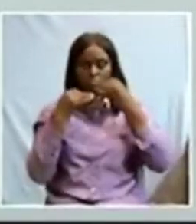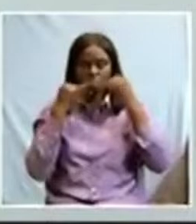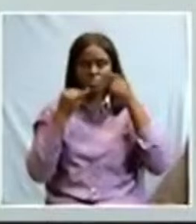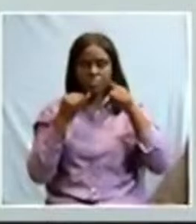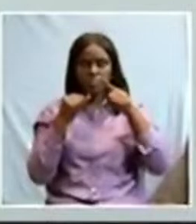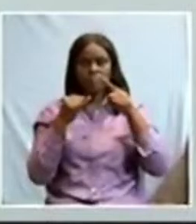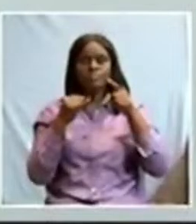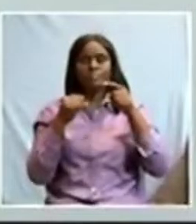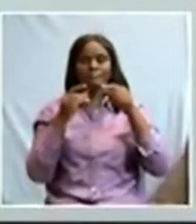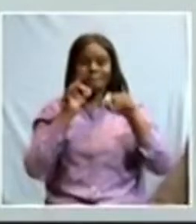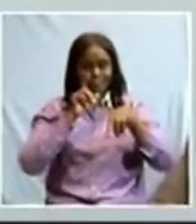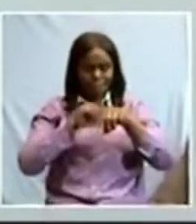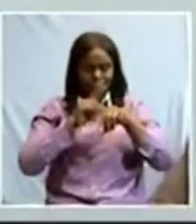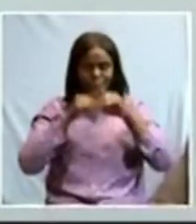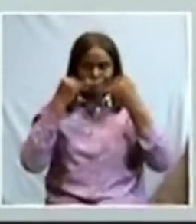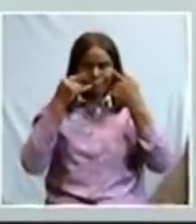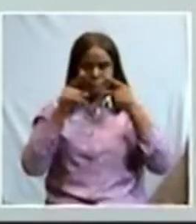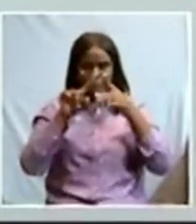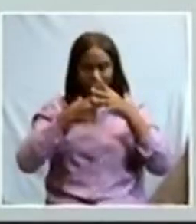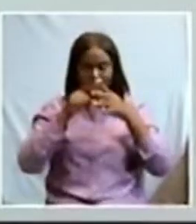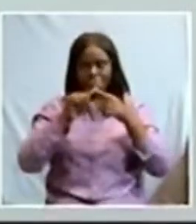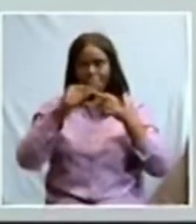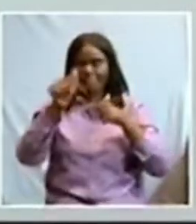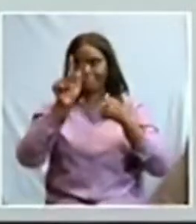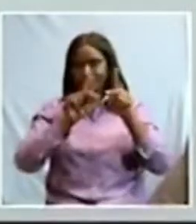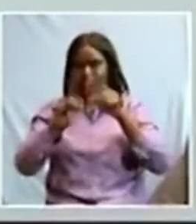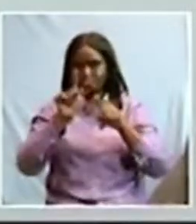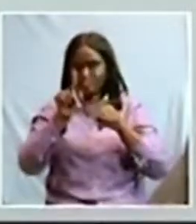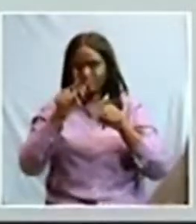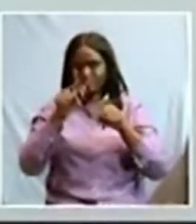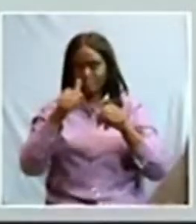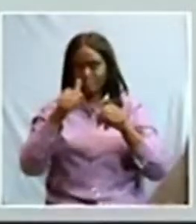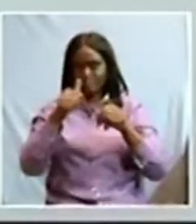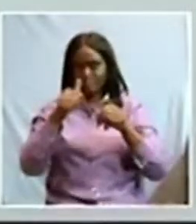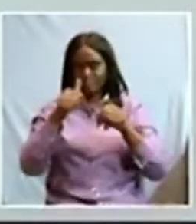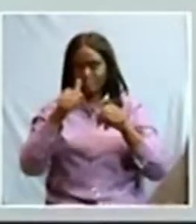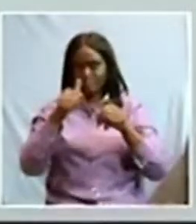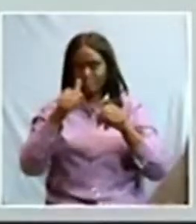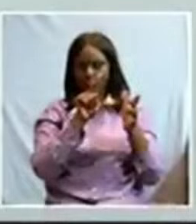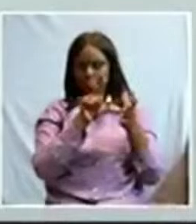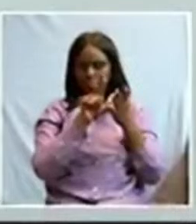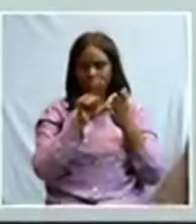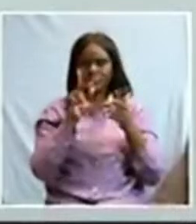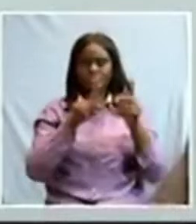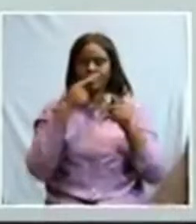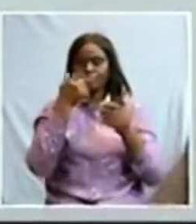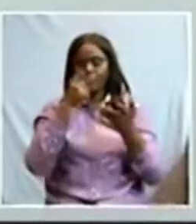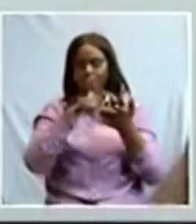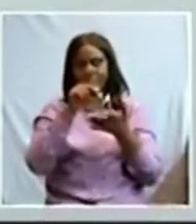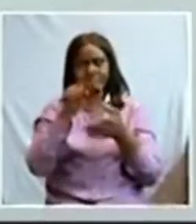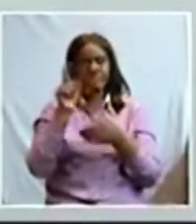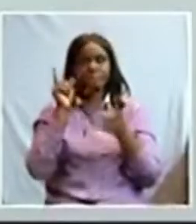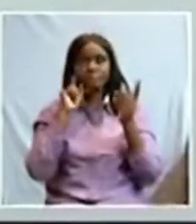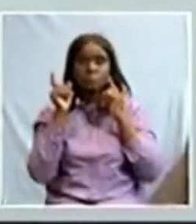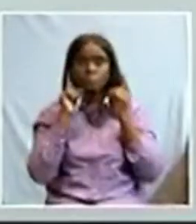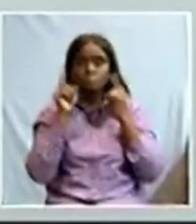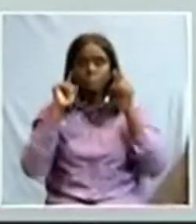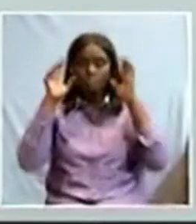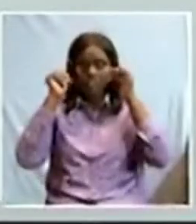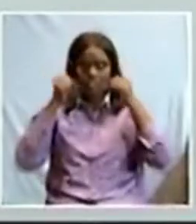When the instructions at the beginning was that you people administer these loans and these people should pay, you have heard the head of